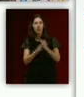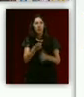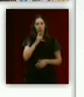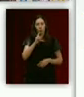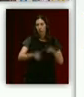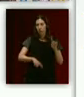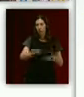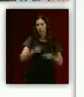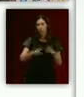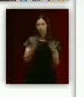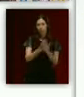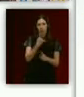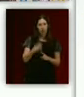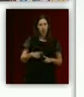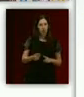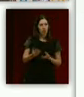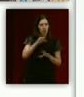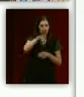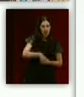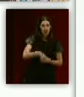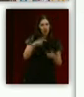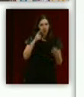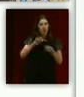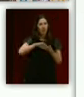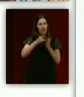and the direction. Do they want to go